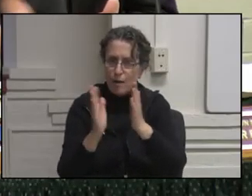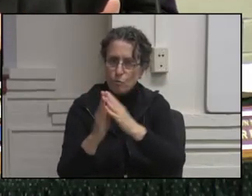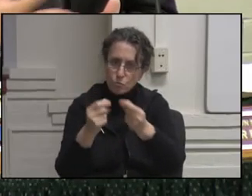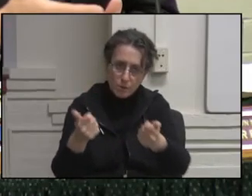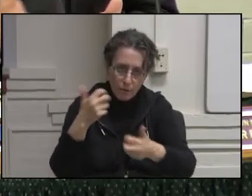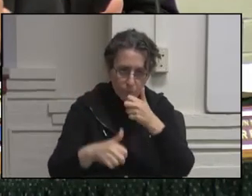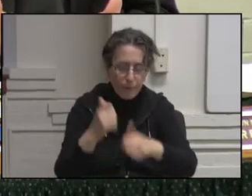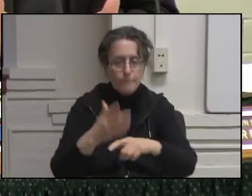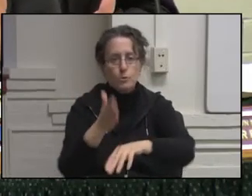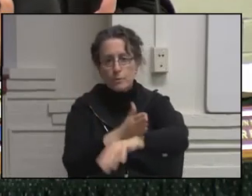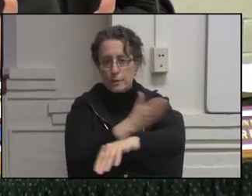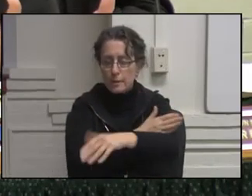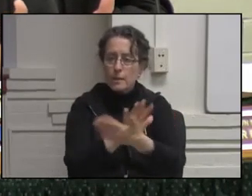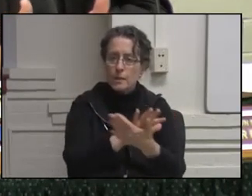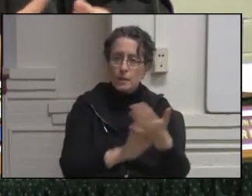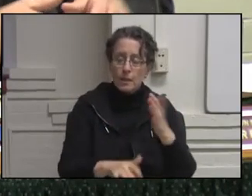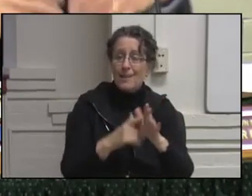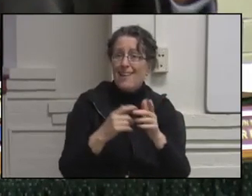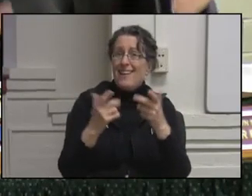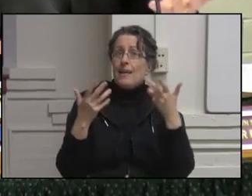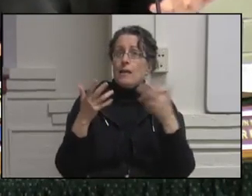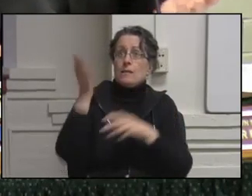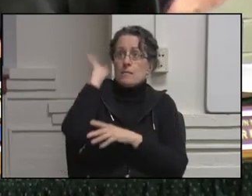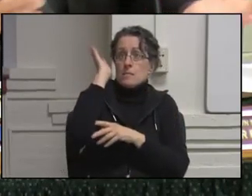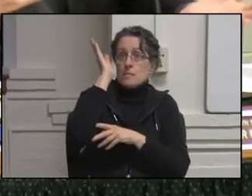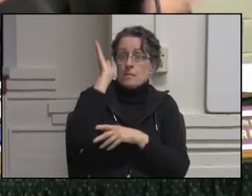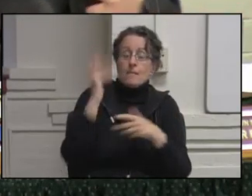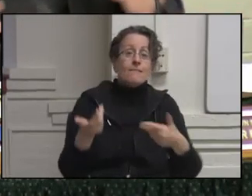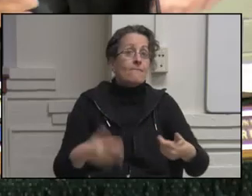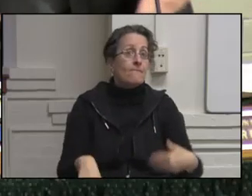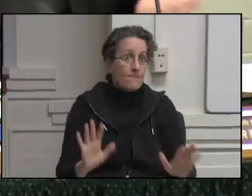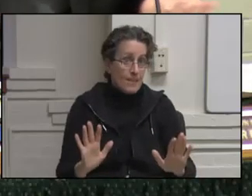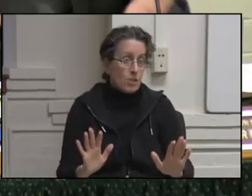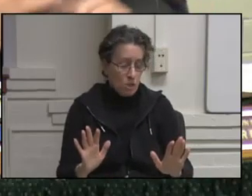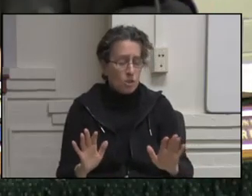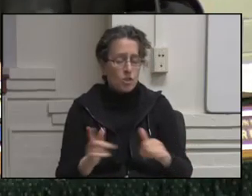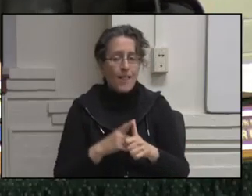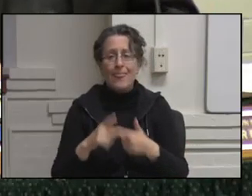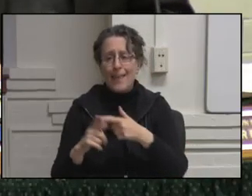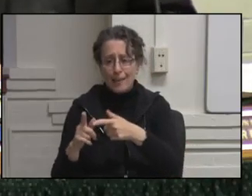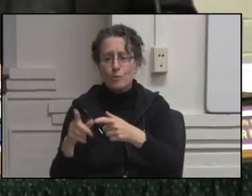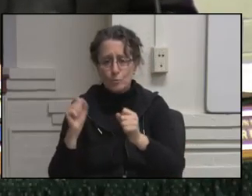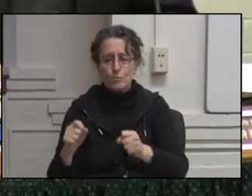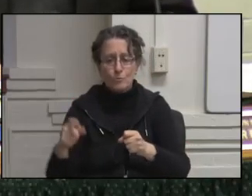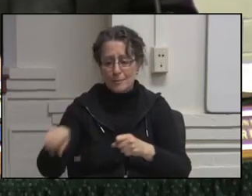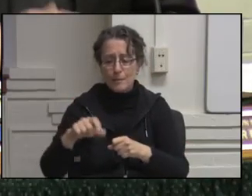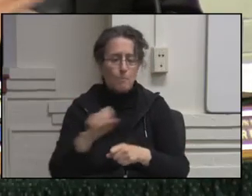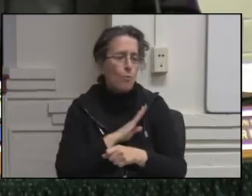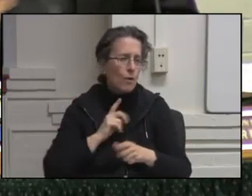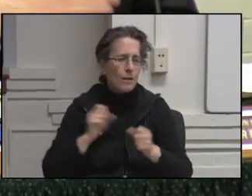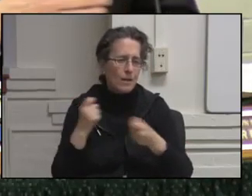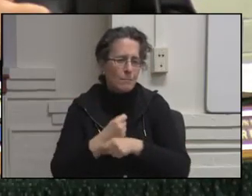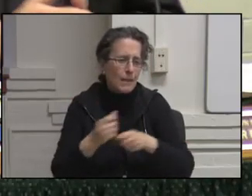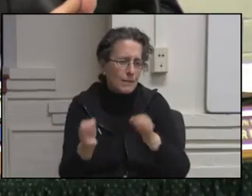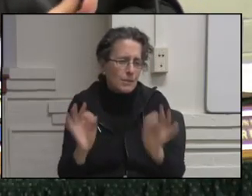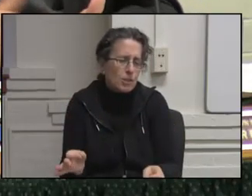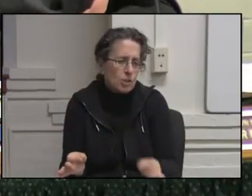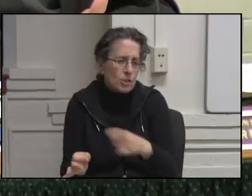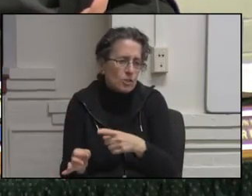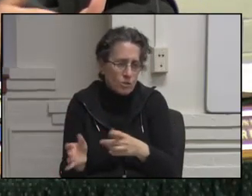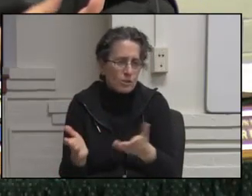whether you wish to invest the $100,000 in other aspects of energy efficiency and sustainability. And so that's, we envision